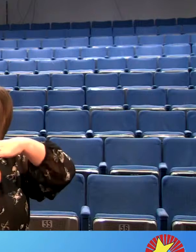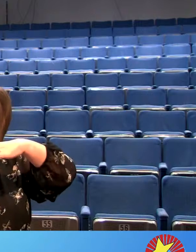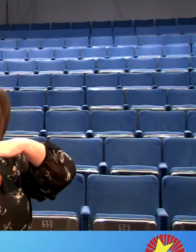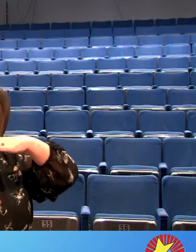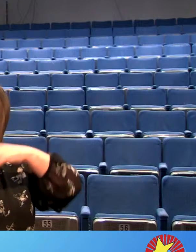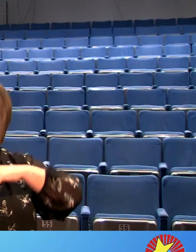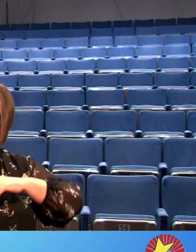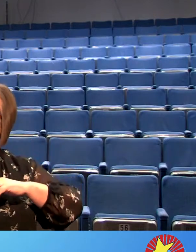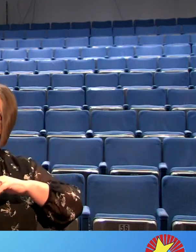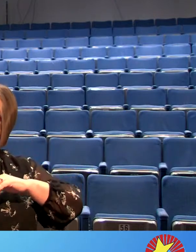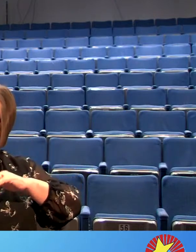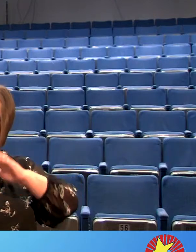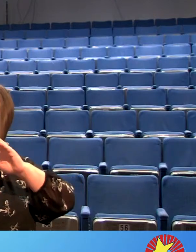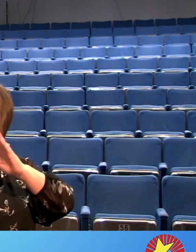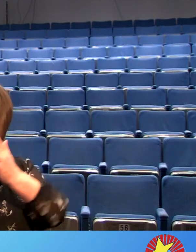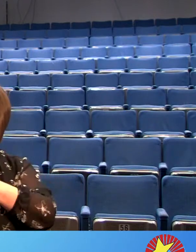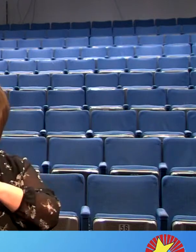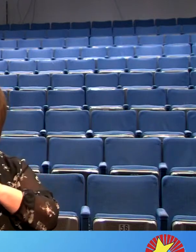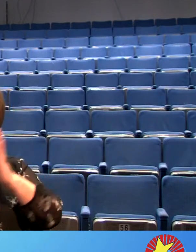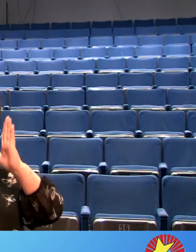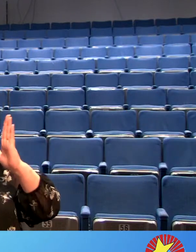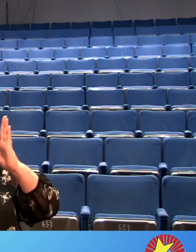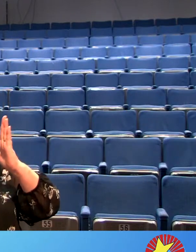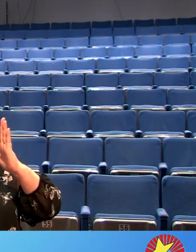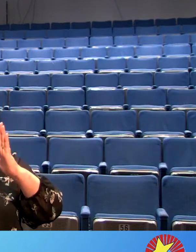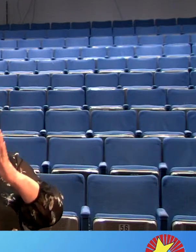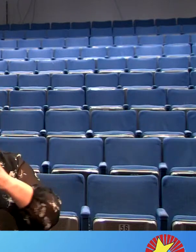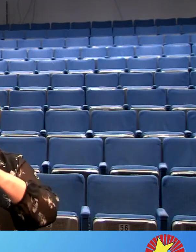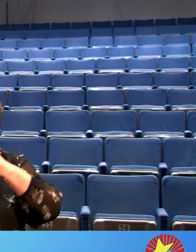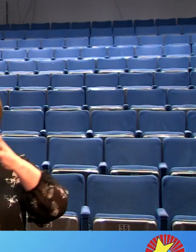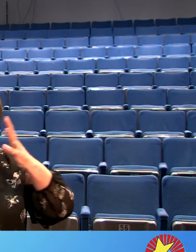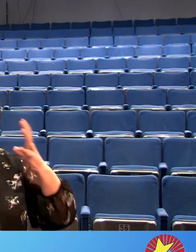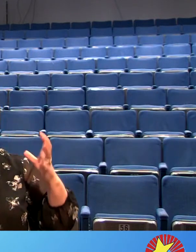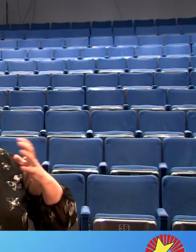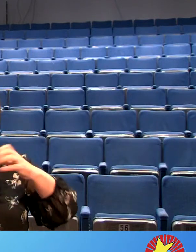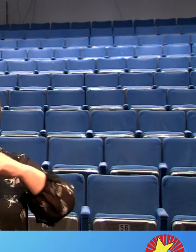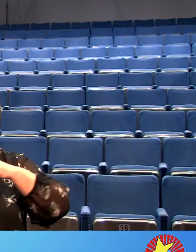We noticed that in the elementary level, 3rd grade through 5th grade,